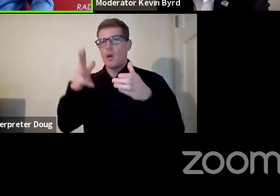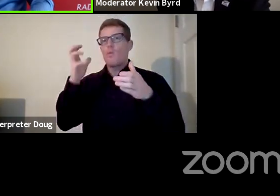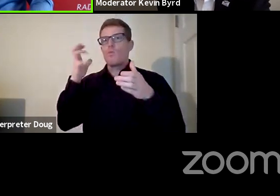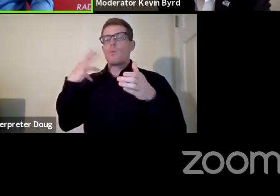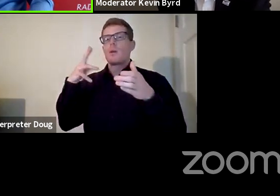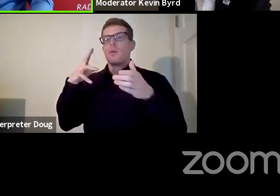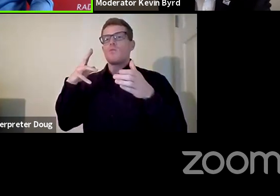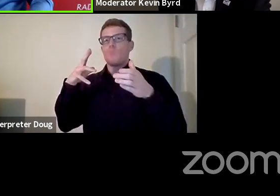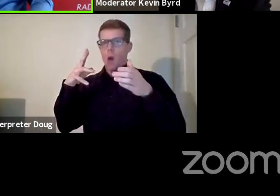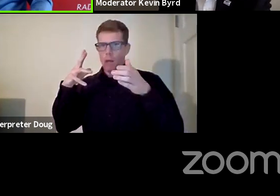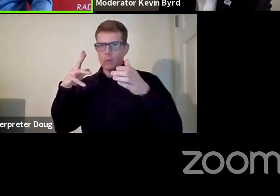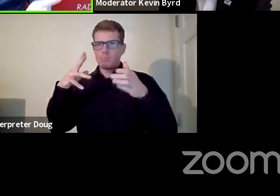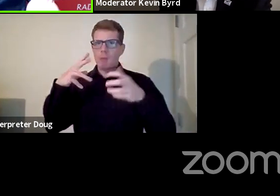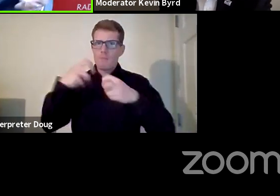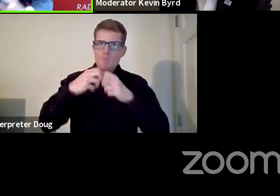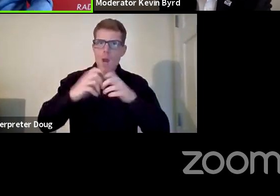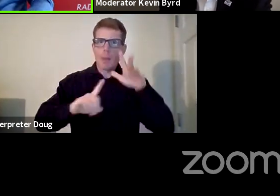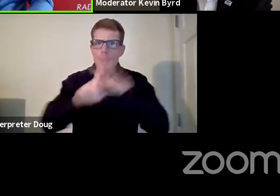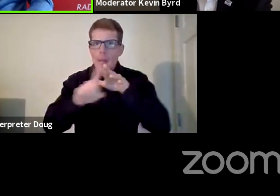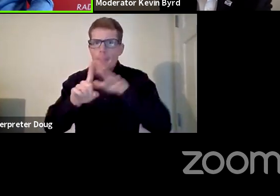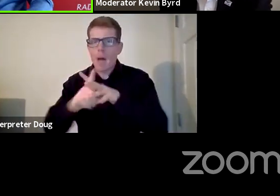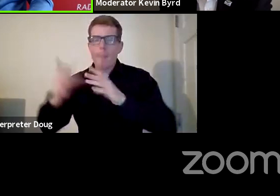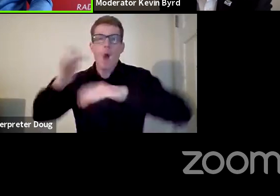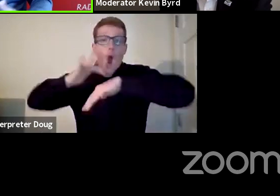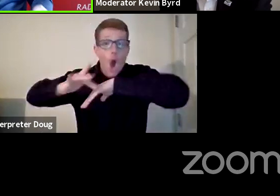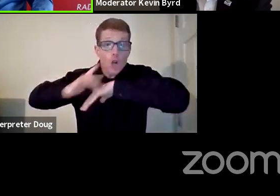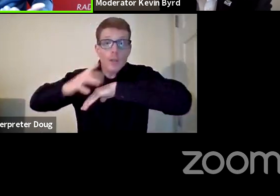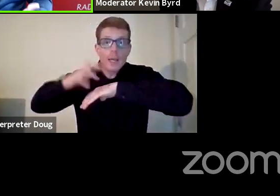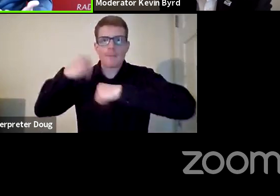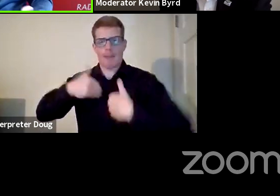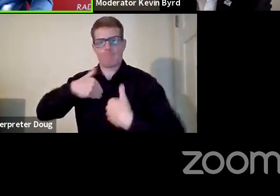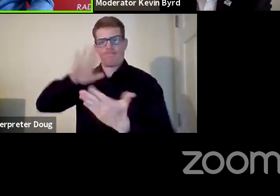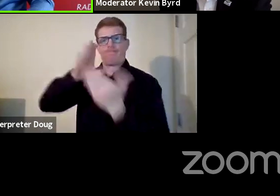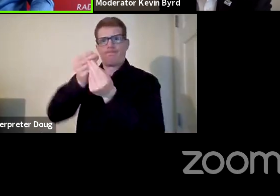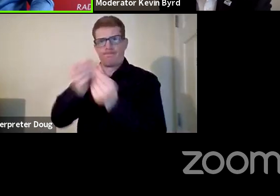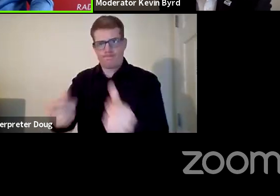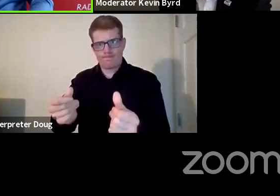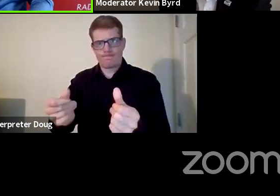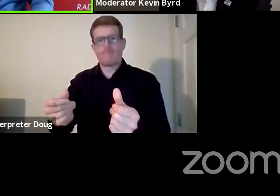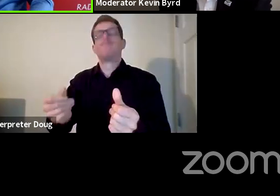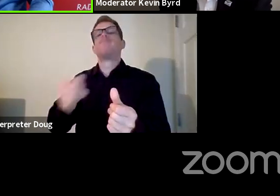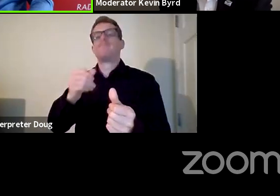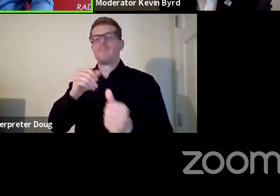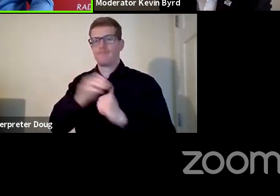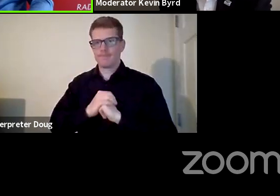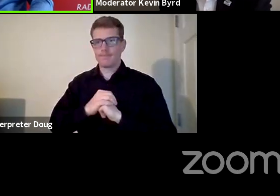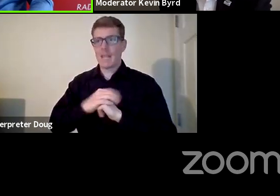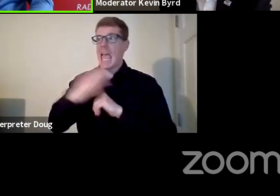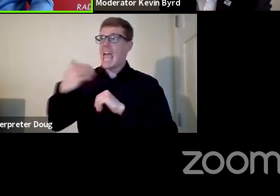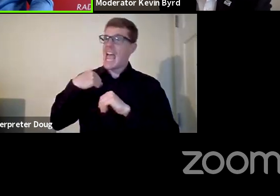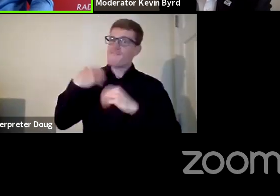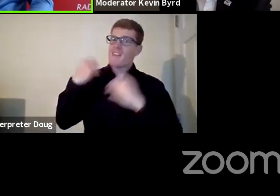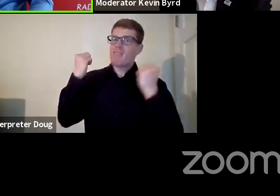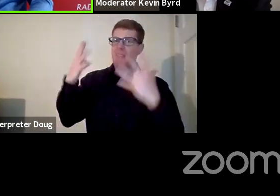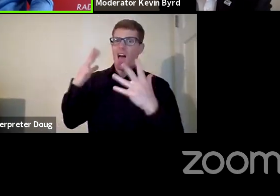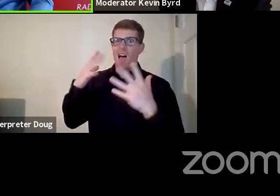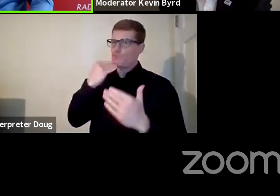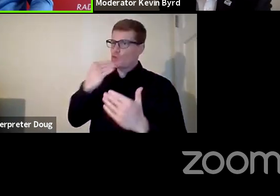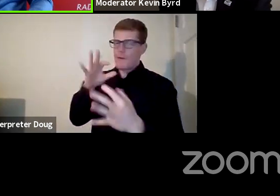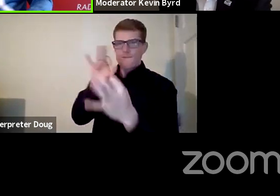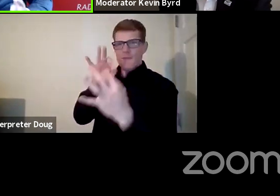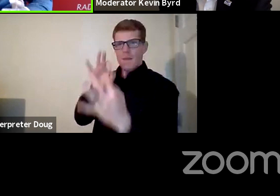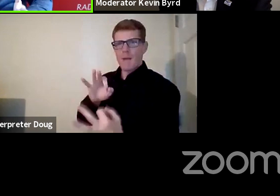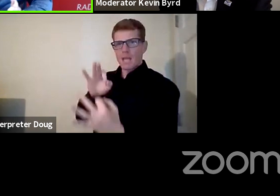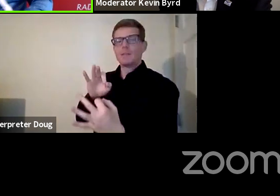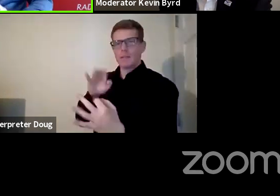a part of it. And of course, same thing, Tim, there was a lot of great feedback that we received as a part of that particular process